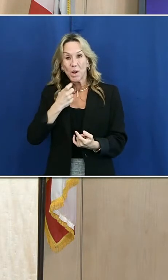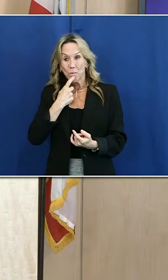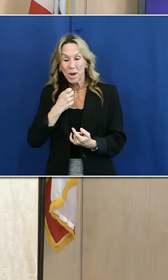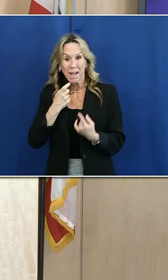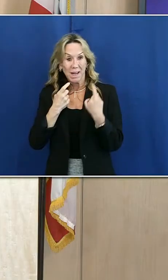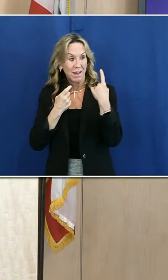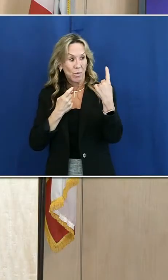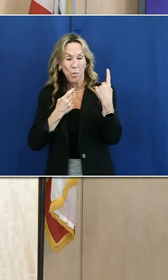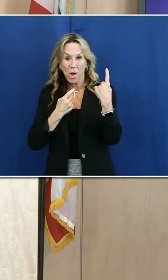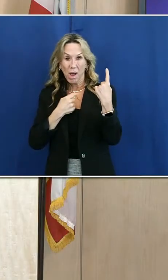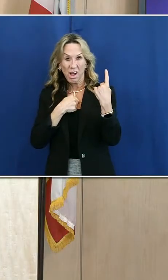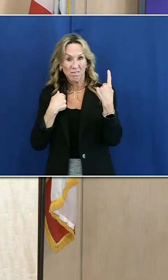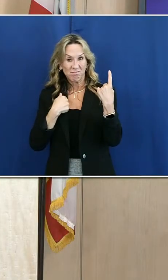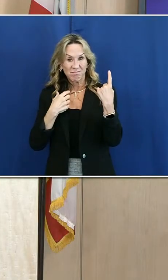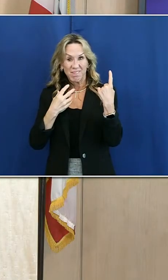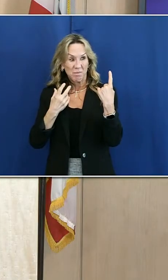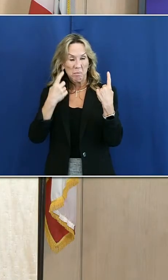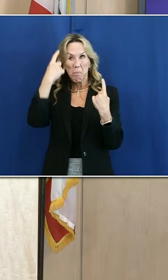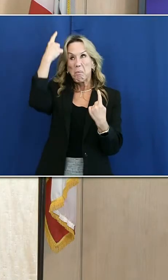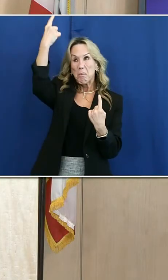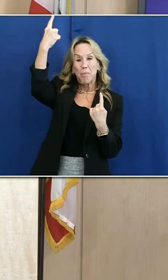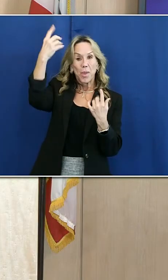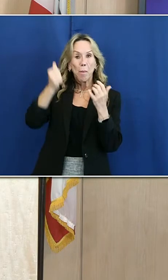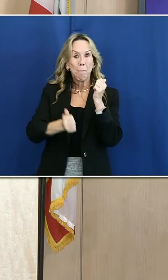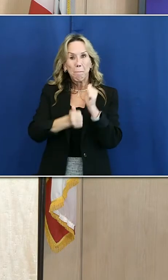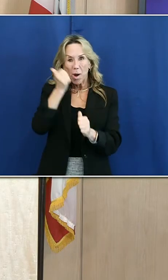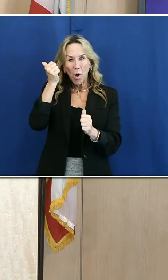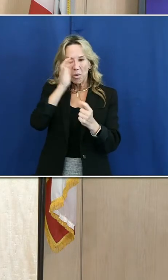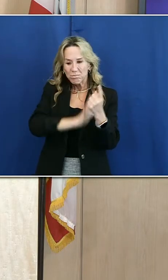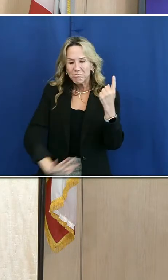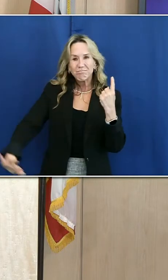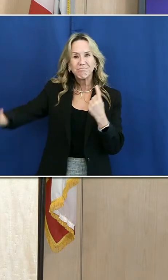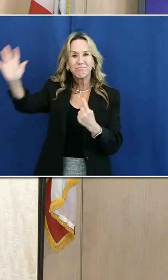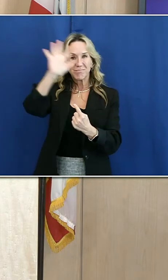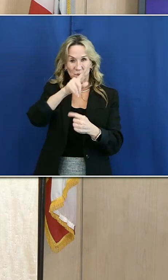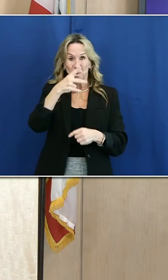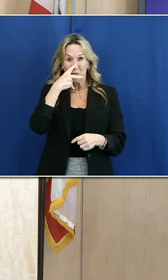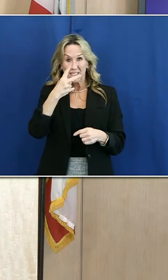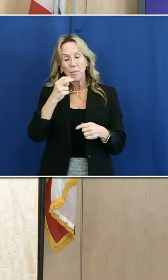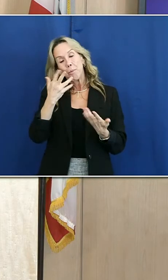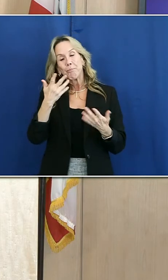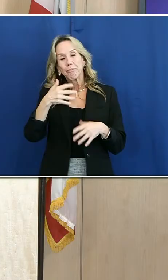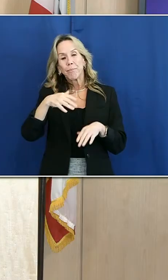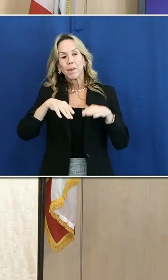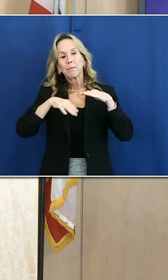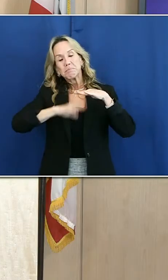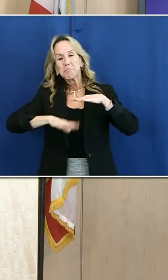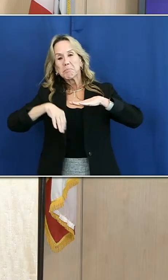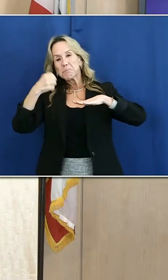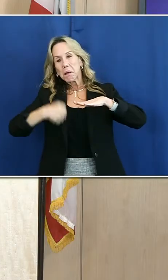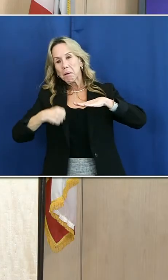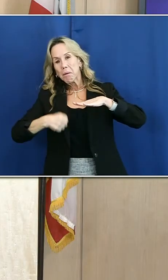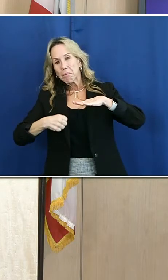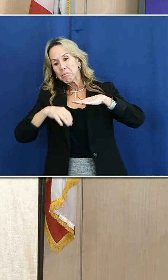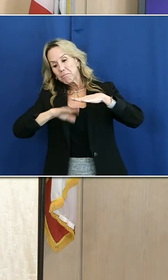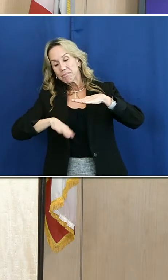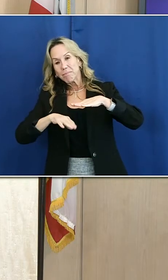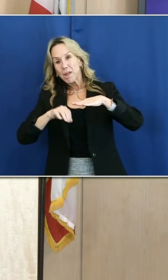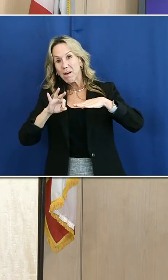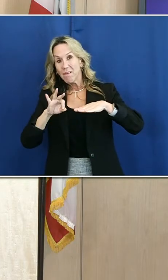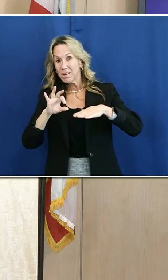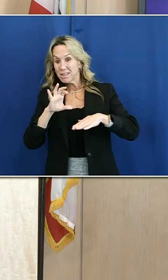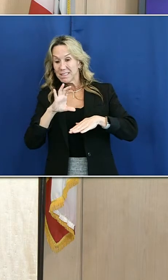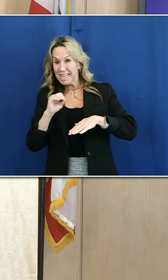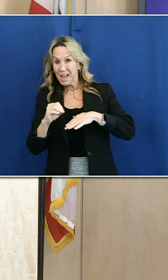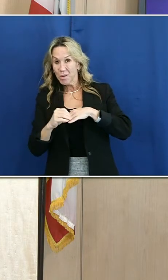around us, as particularly in the southern, the latter half of the bottom half of the county,